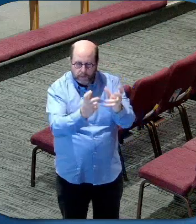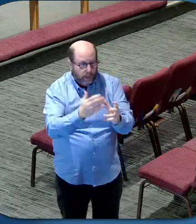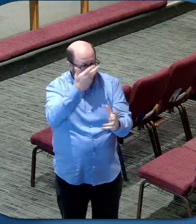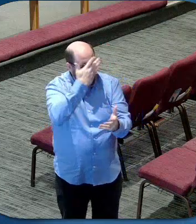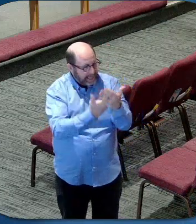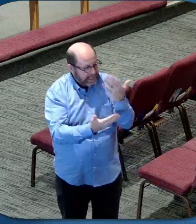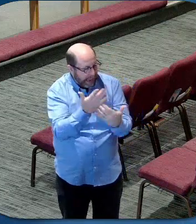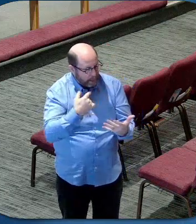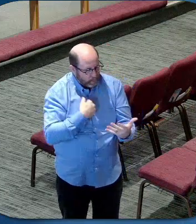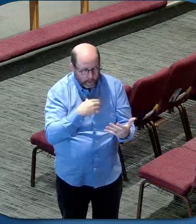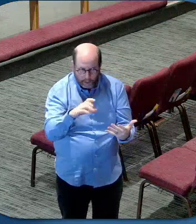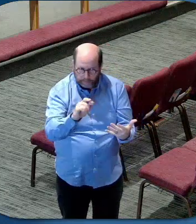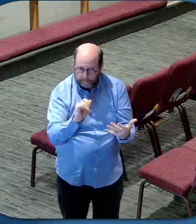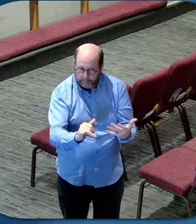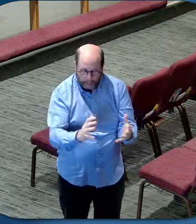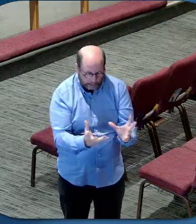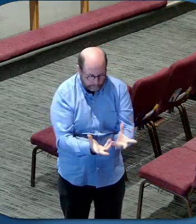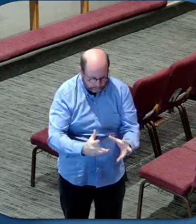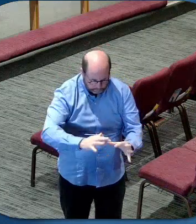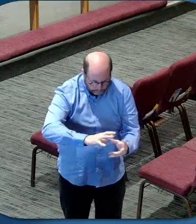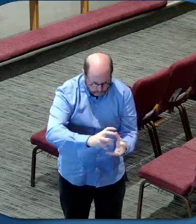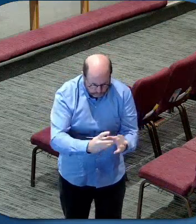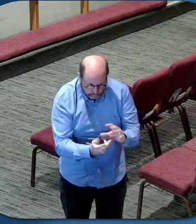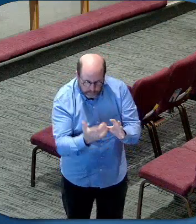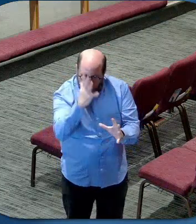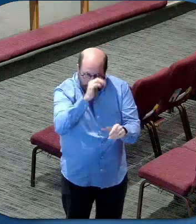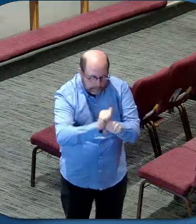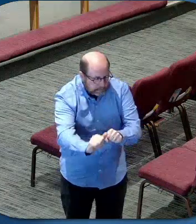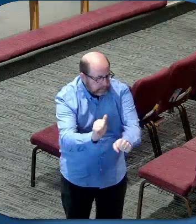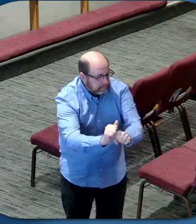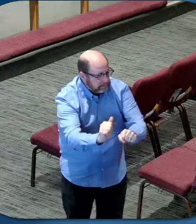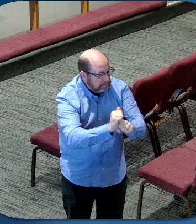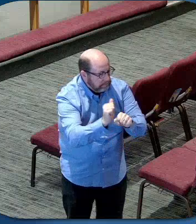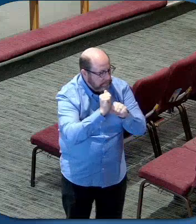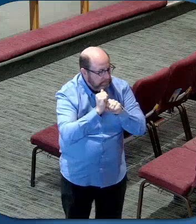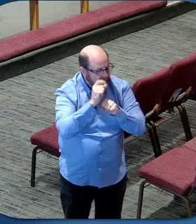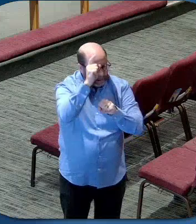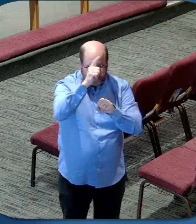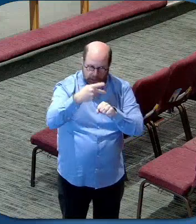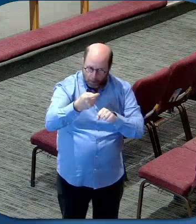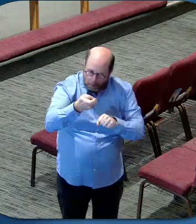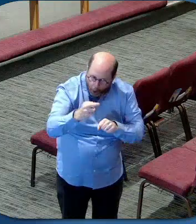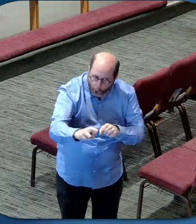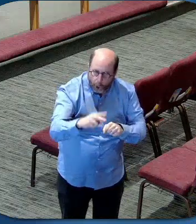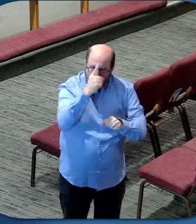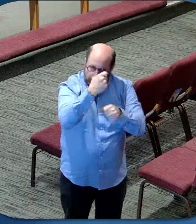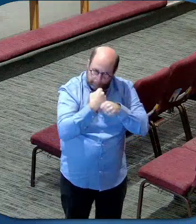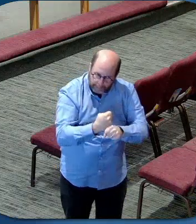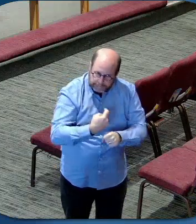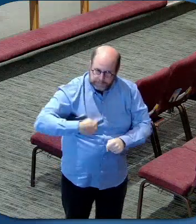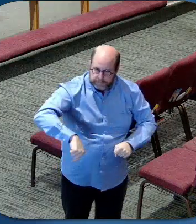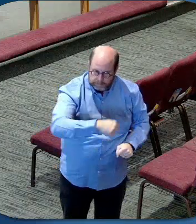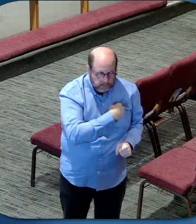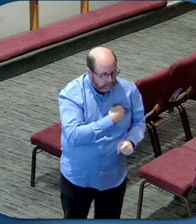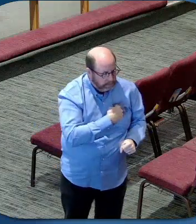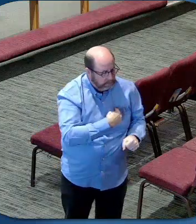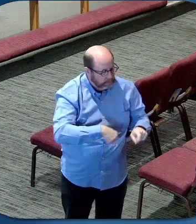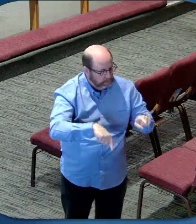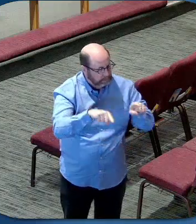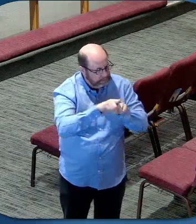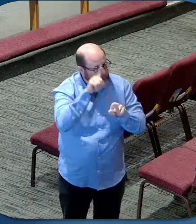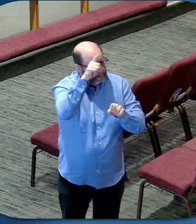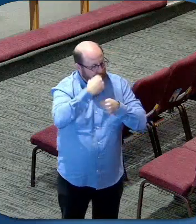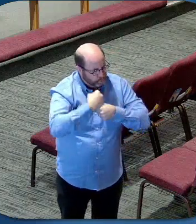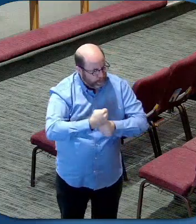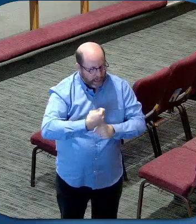God. We are the clay. God is the potter. And just as he